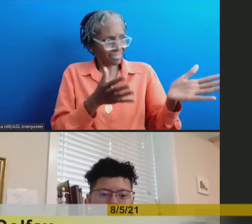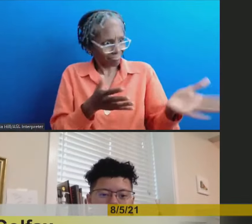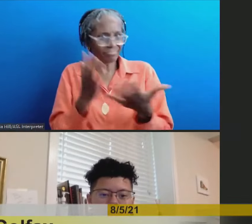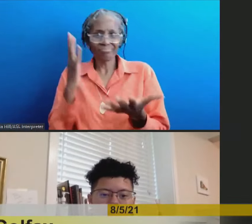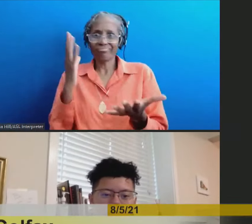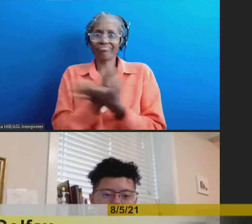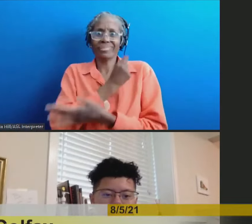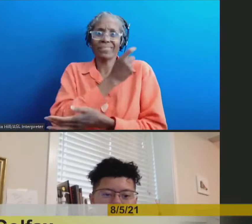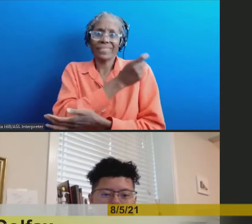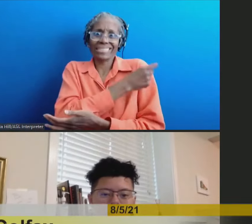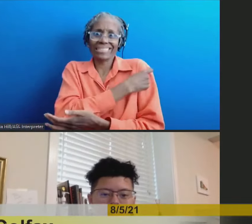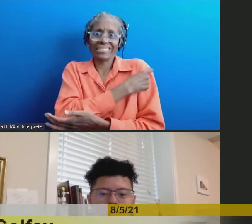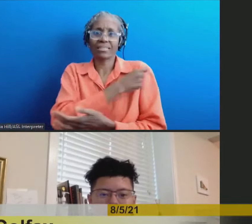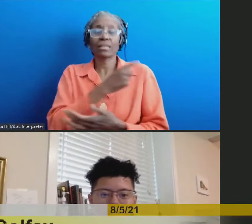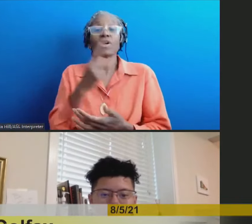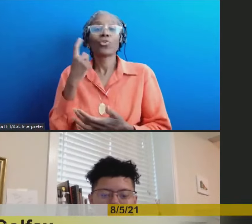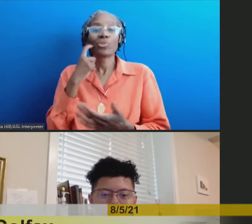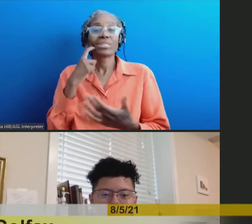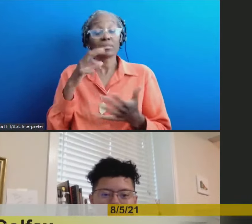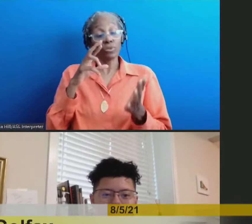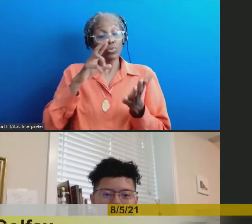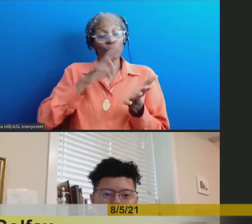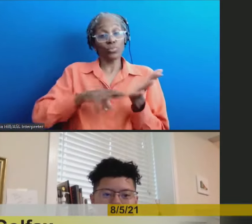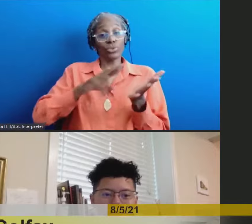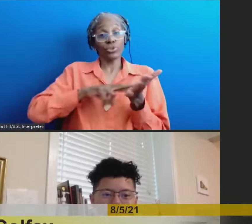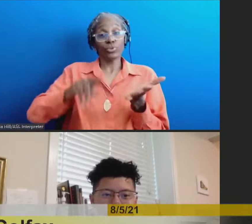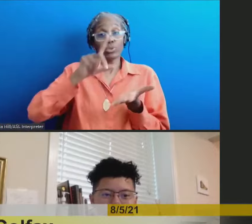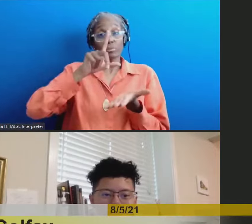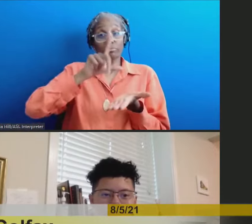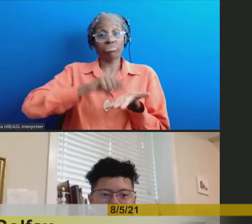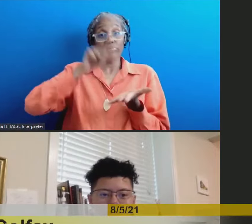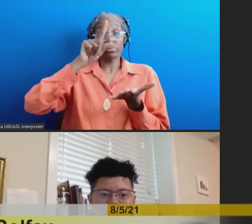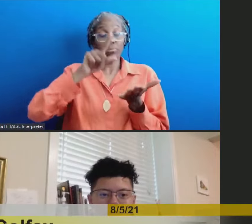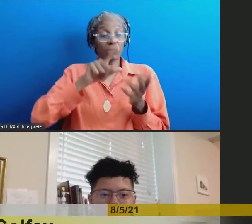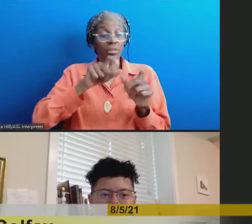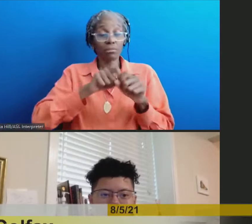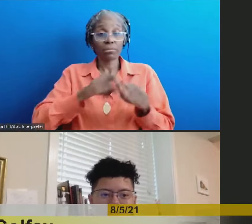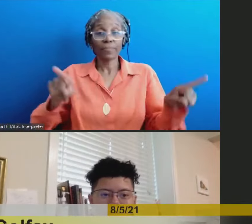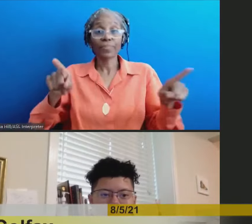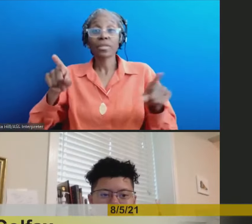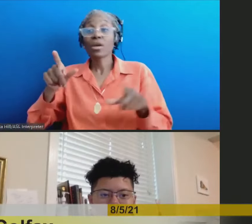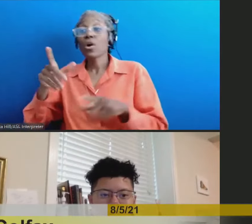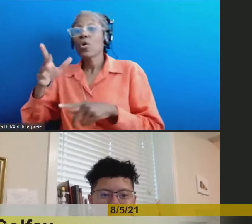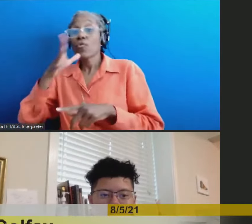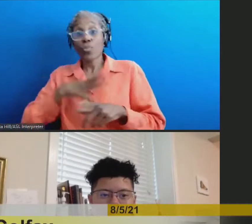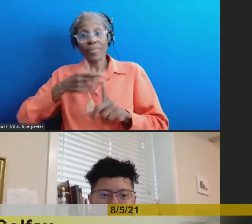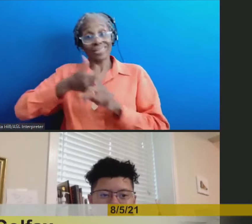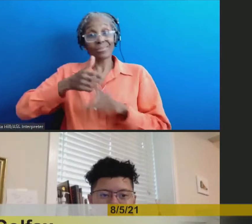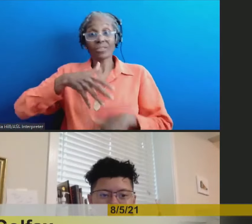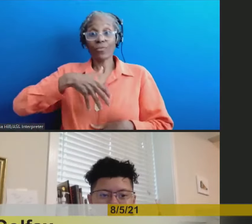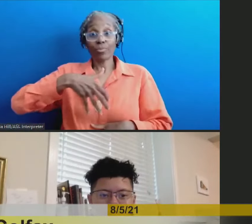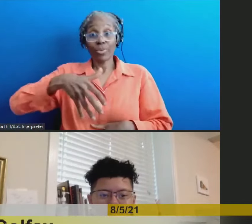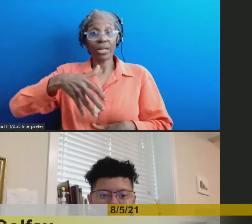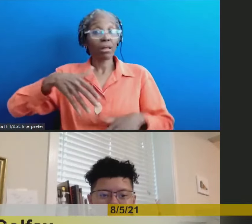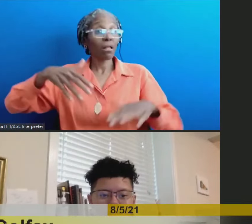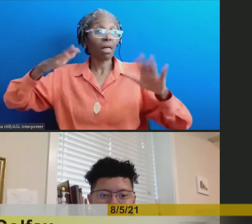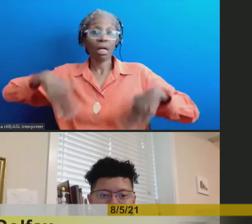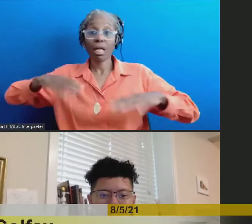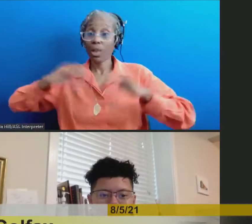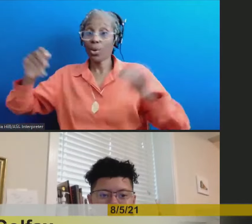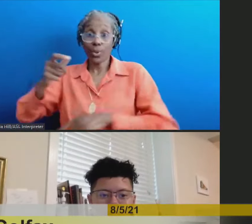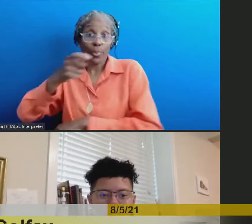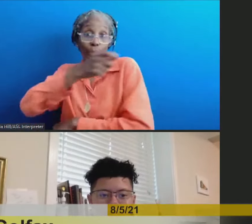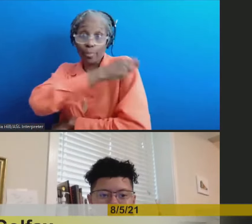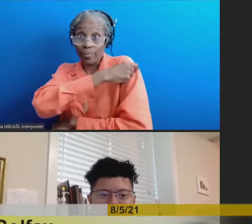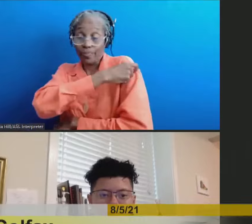there was just a study out yesterday that showed unfortunately for pregnant women who didn't get the vaccine, they were more likely